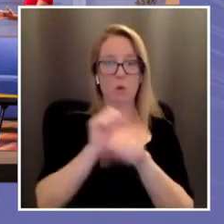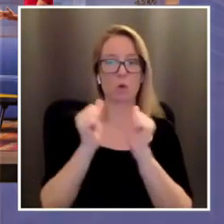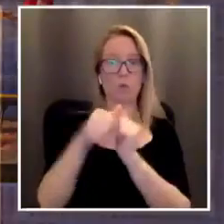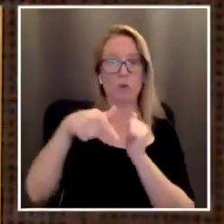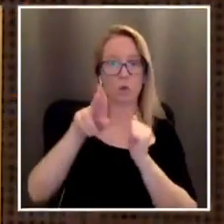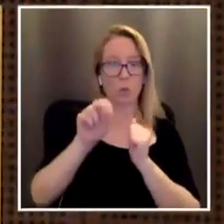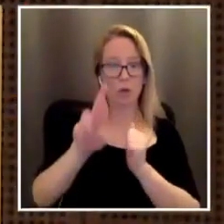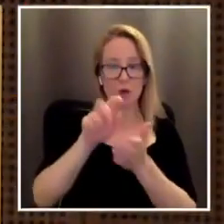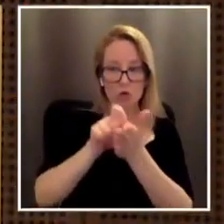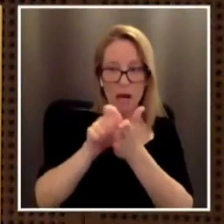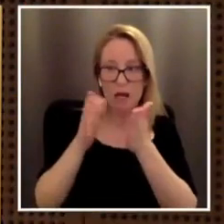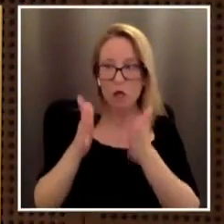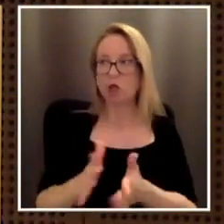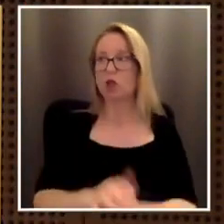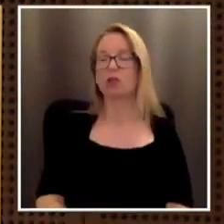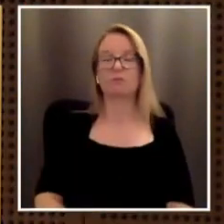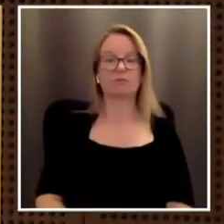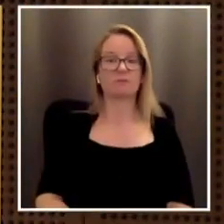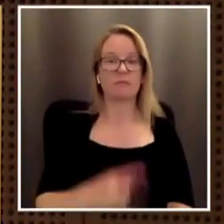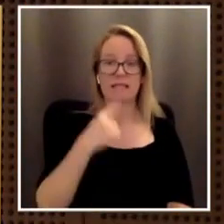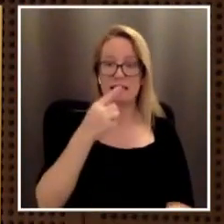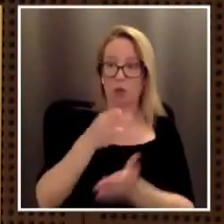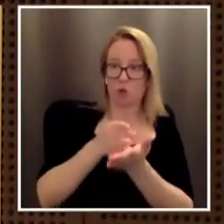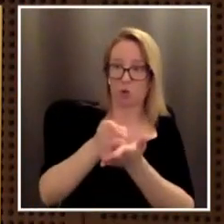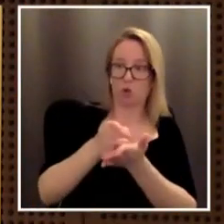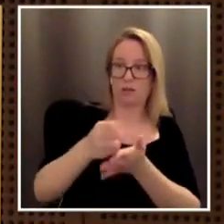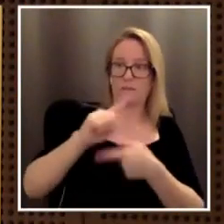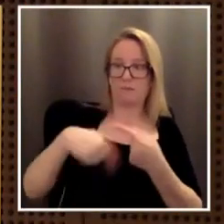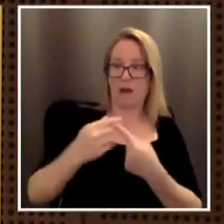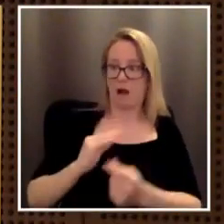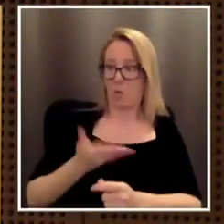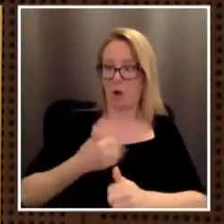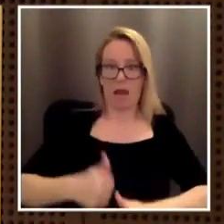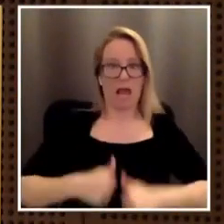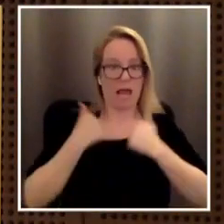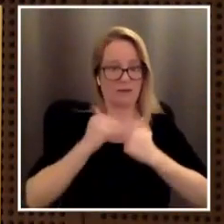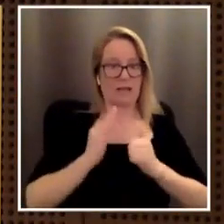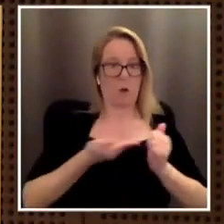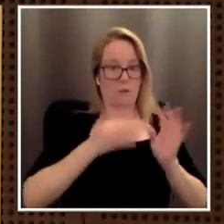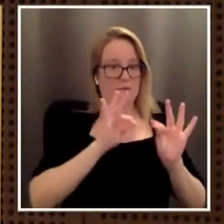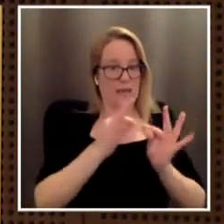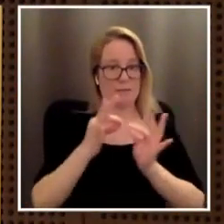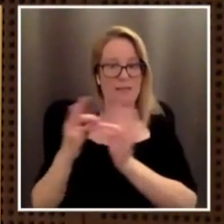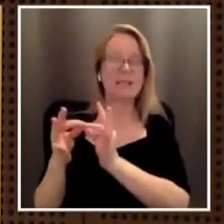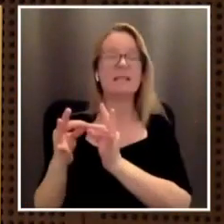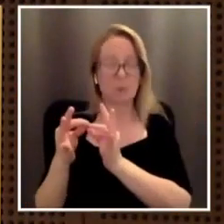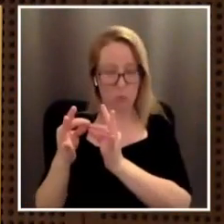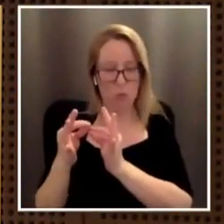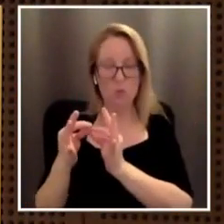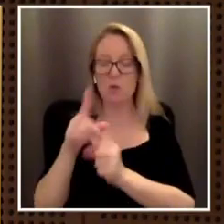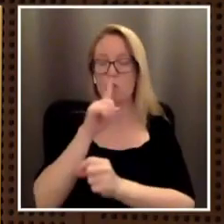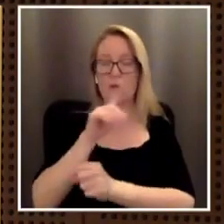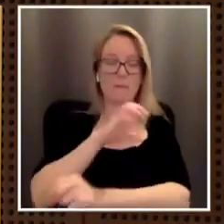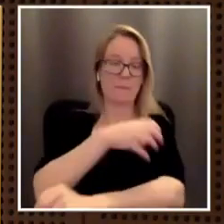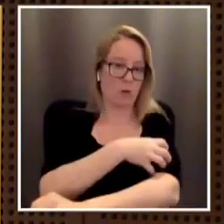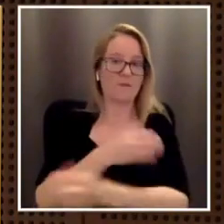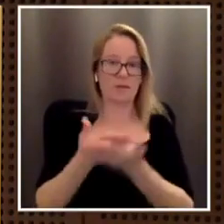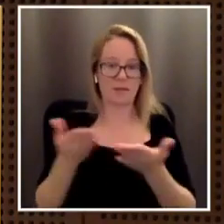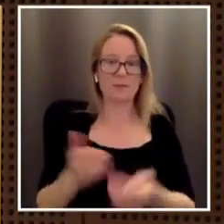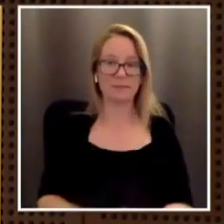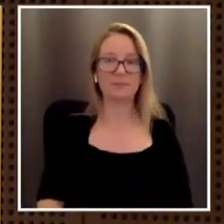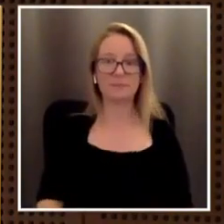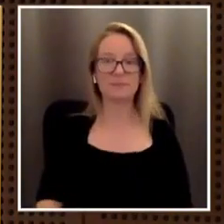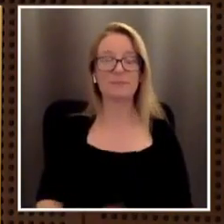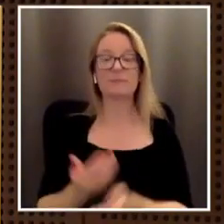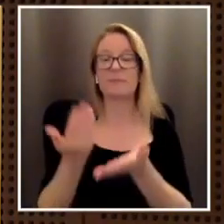writer and to tell some truths about our lives and our families was also a really powerful thing.